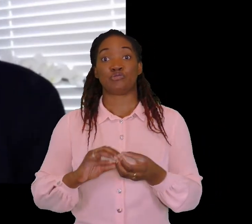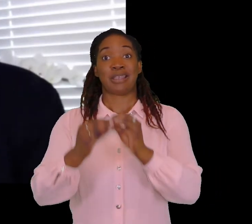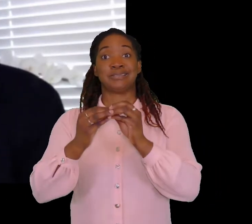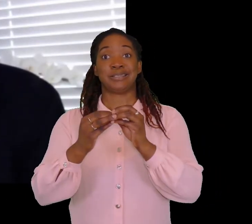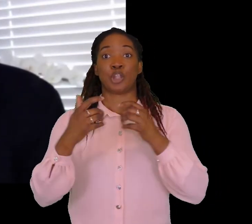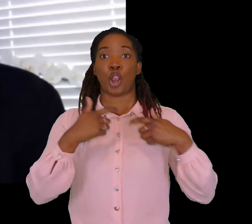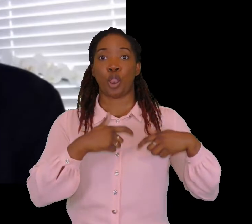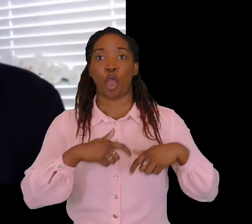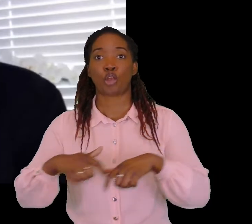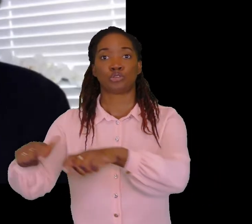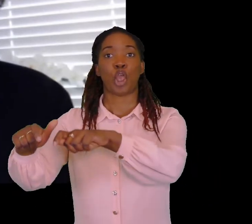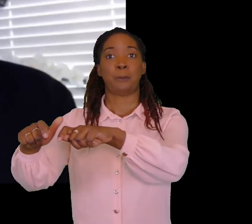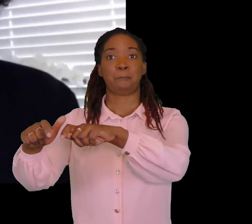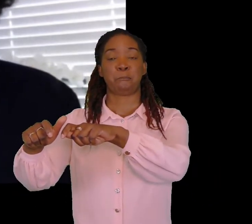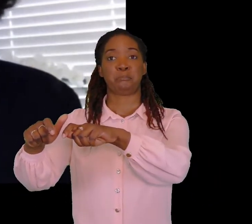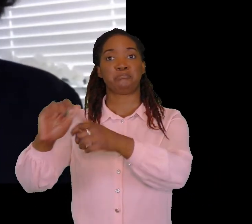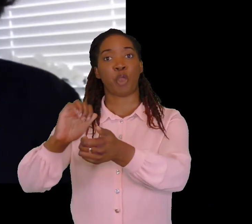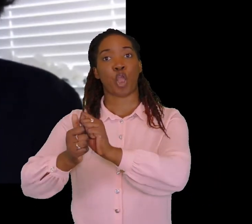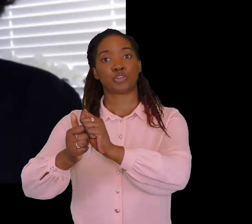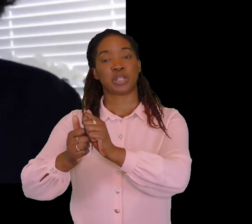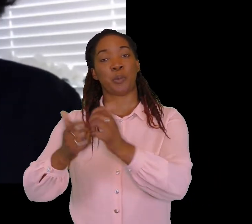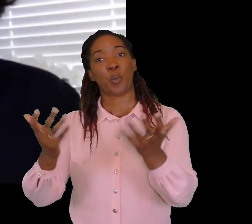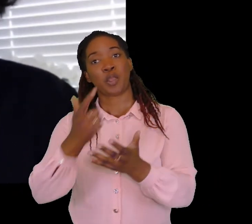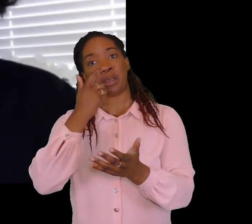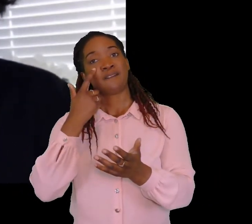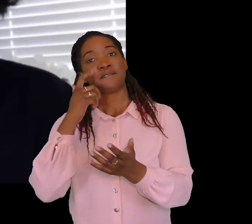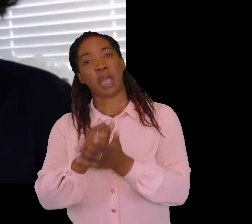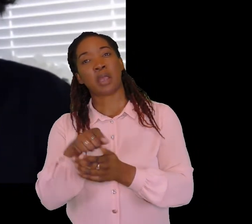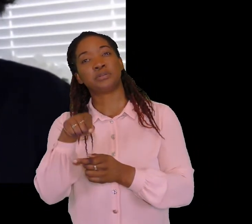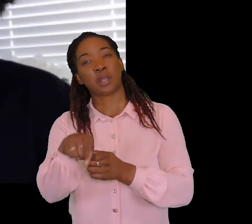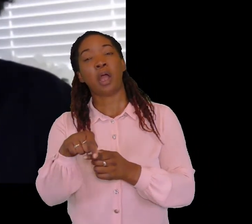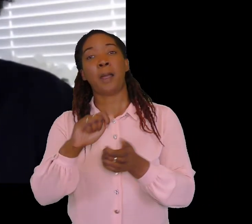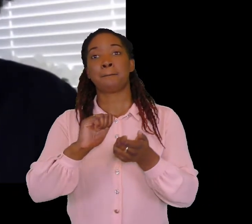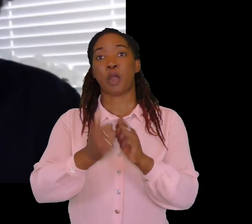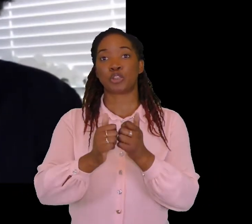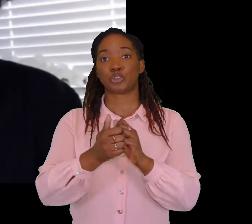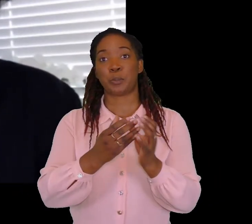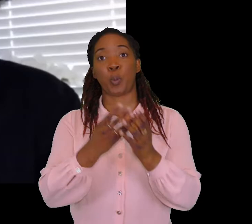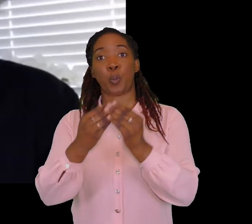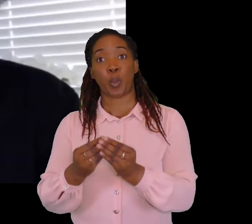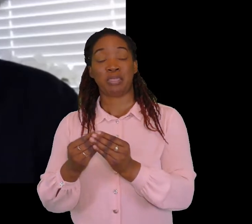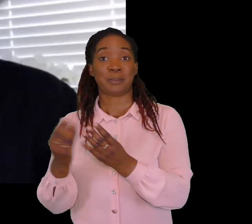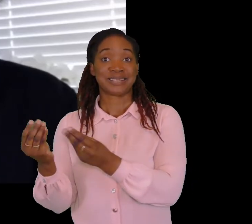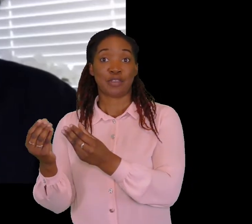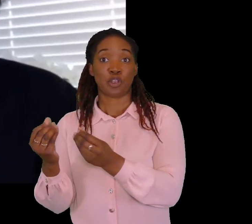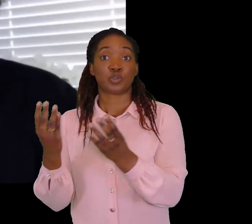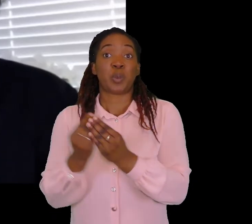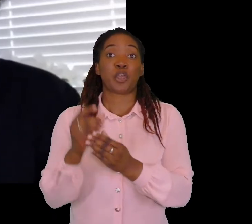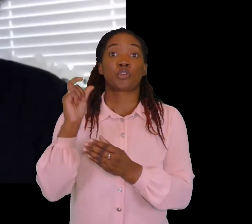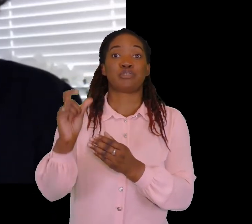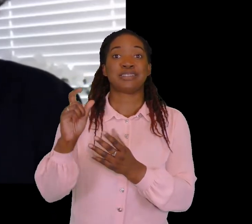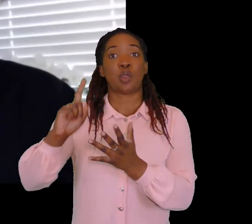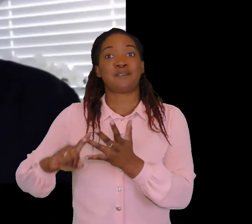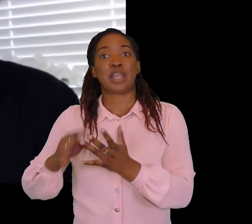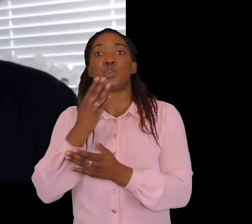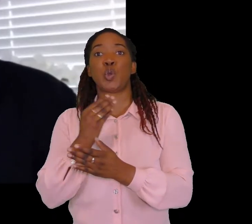partnerships where you find the notion of those partnerships with materials, for instance, in Chris O'Feely's work, when he used an elephant